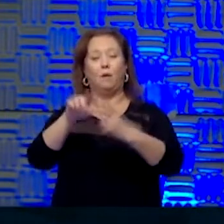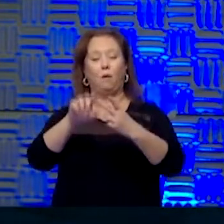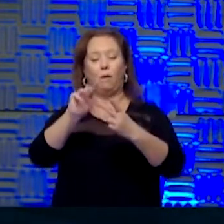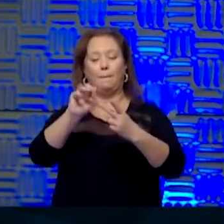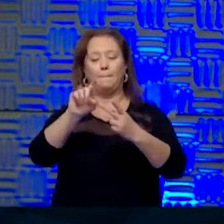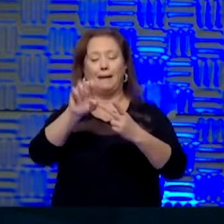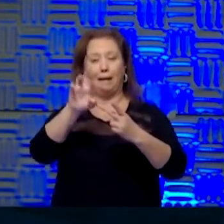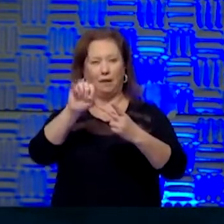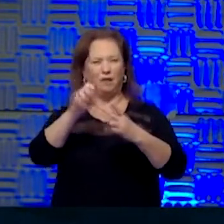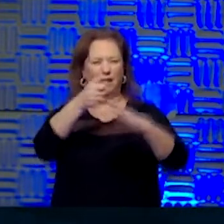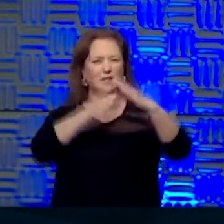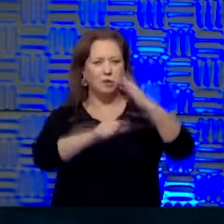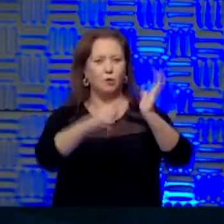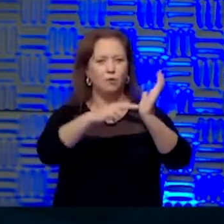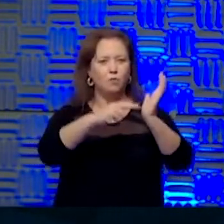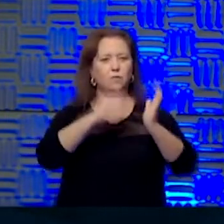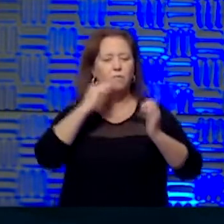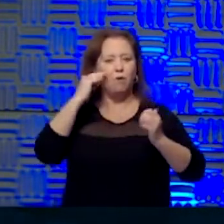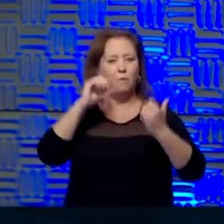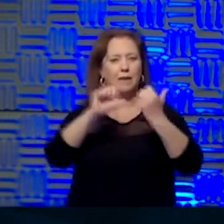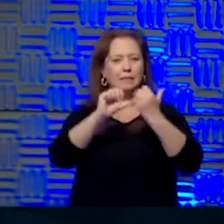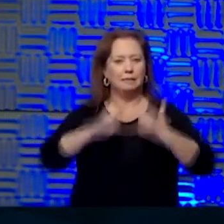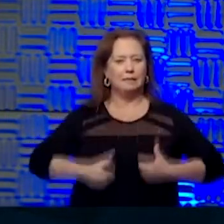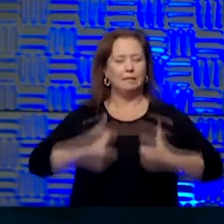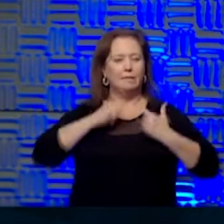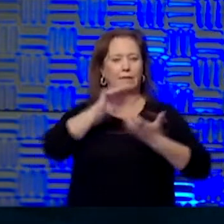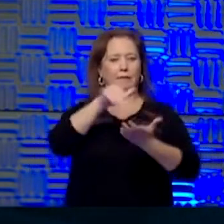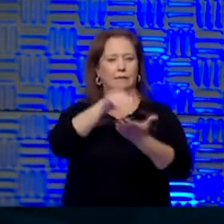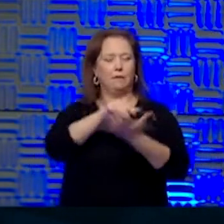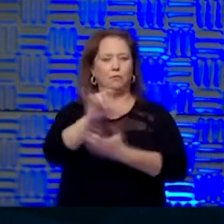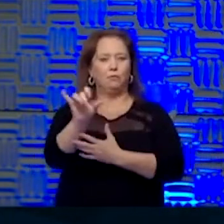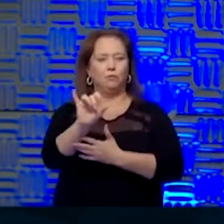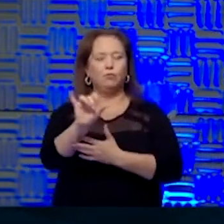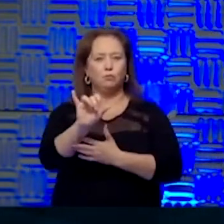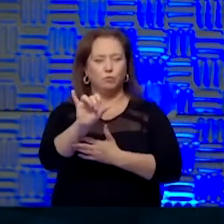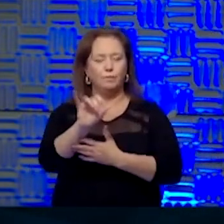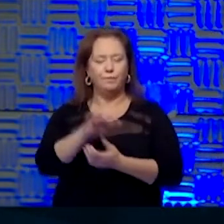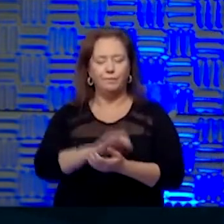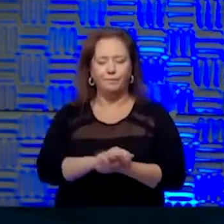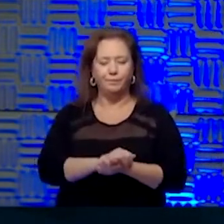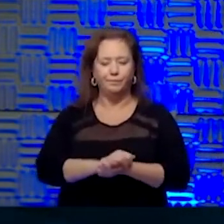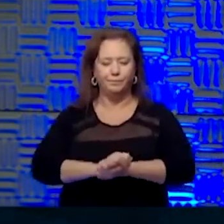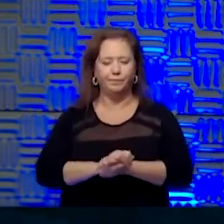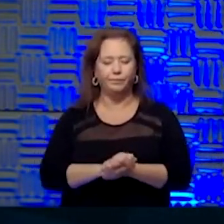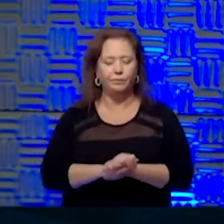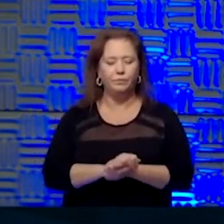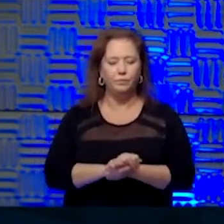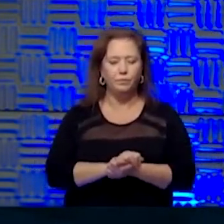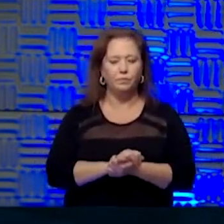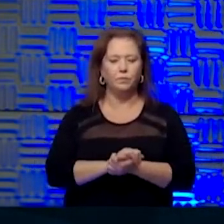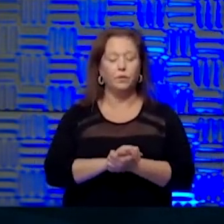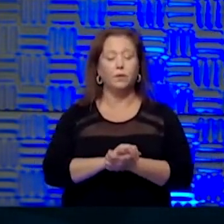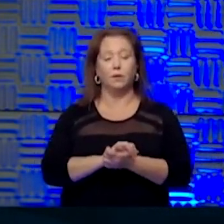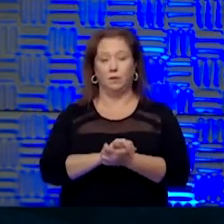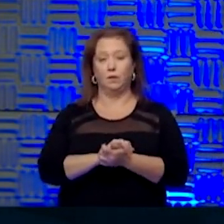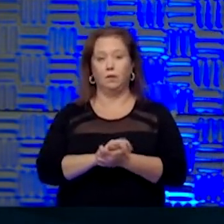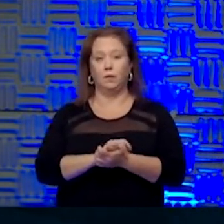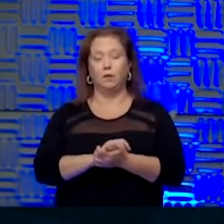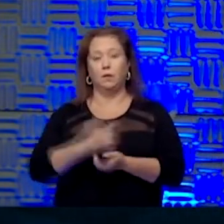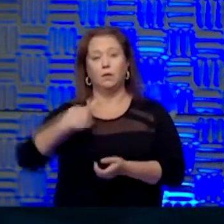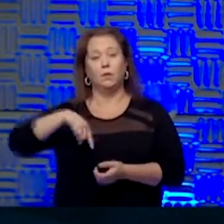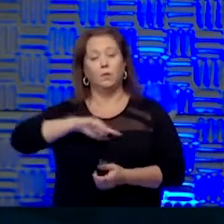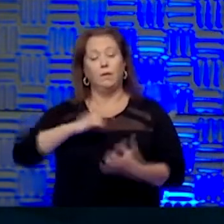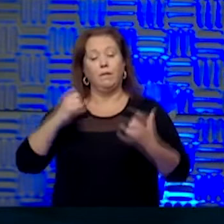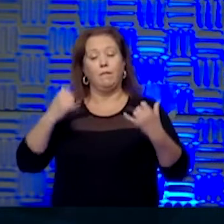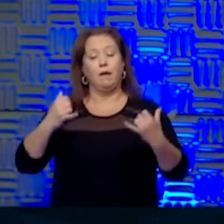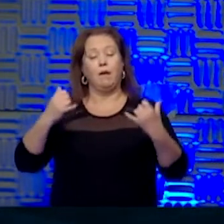nursing homes and assisted living centers already. But we are now working on,